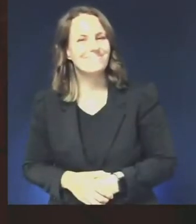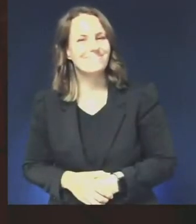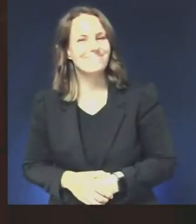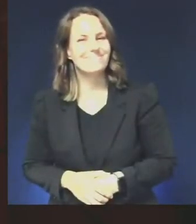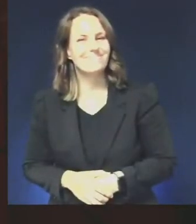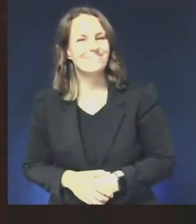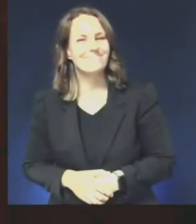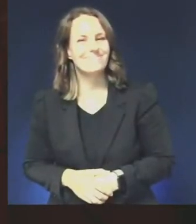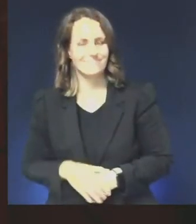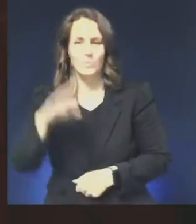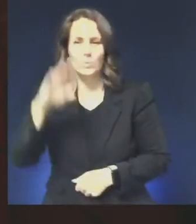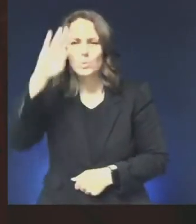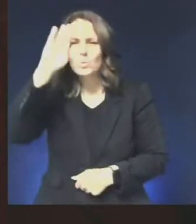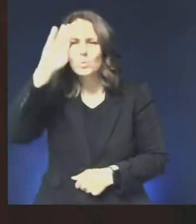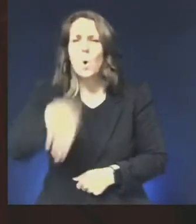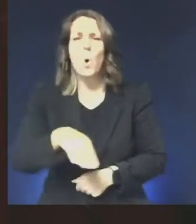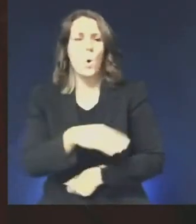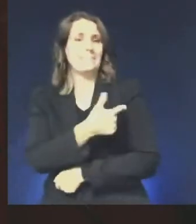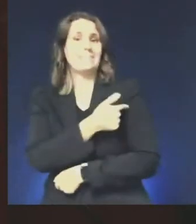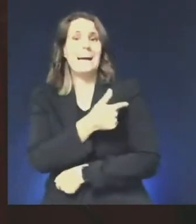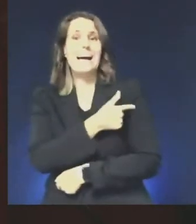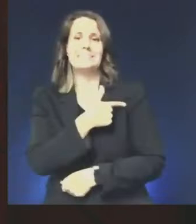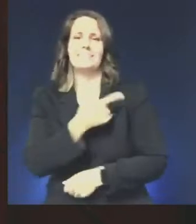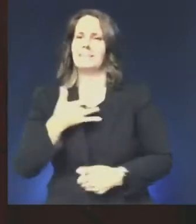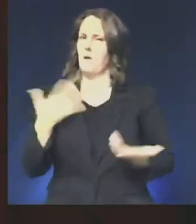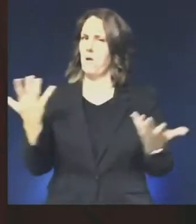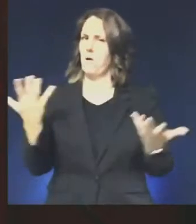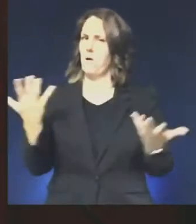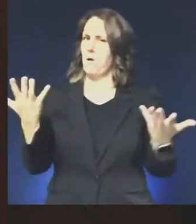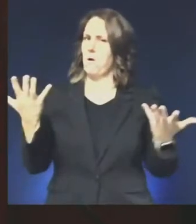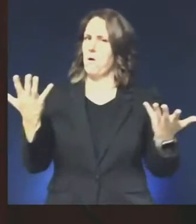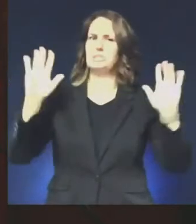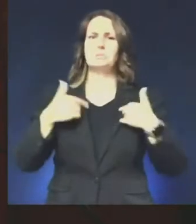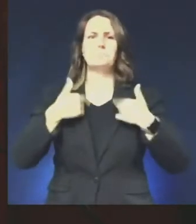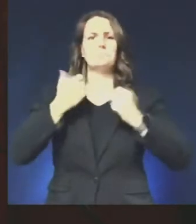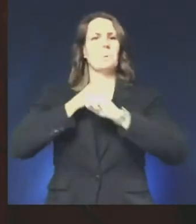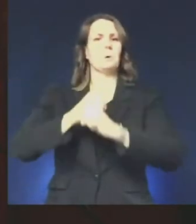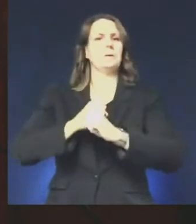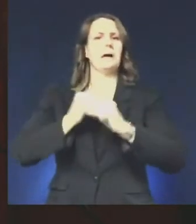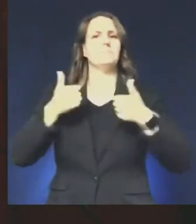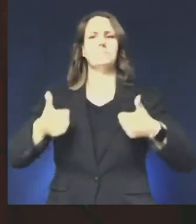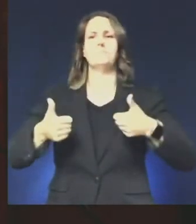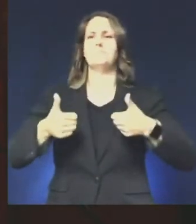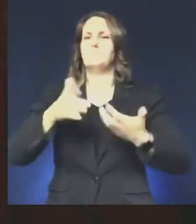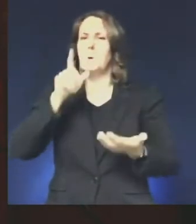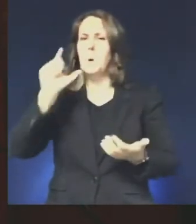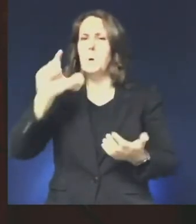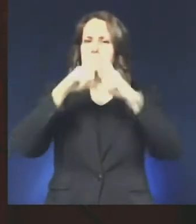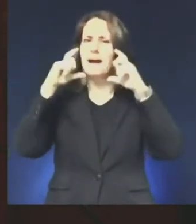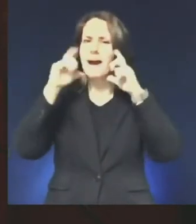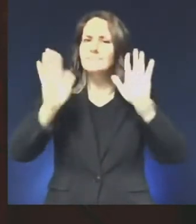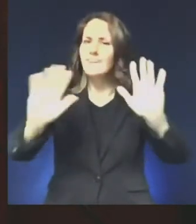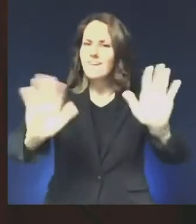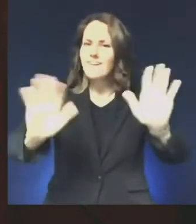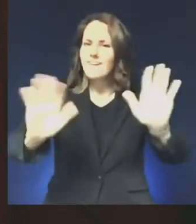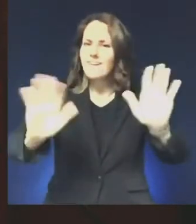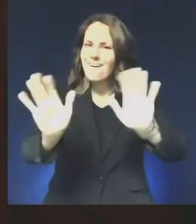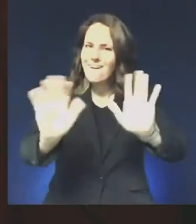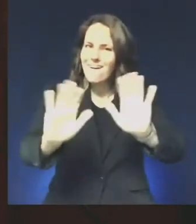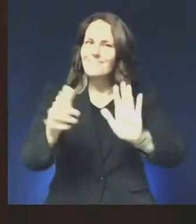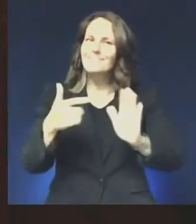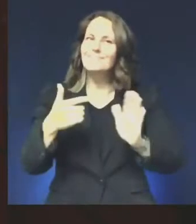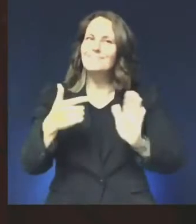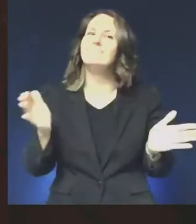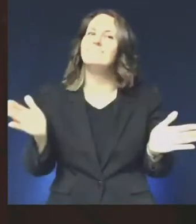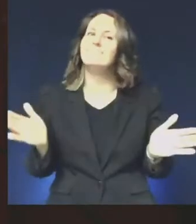on. It's clear why unvaccinated people need to wear masks to prevent infection, but why vaccinated